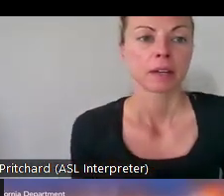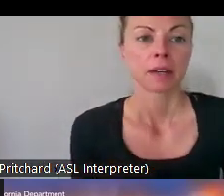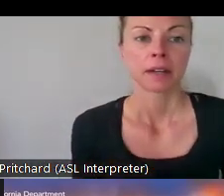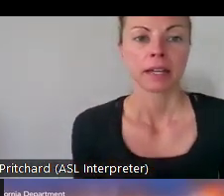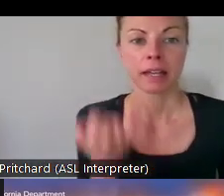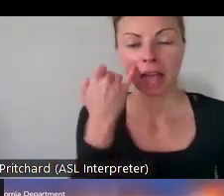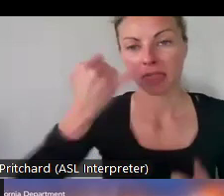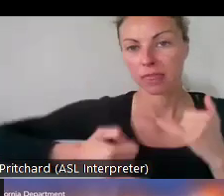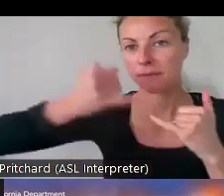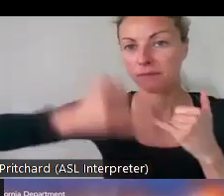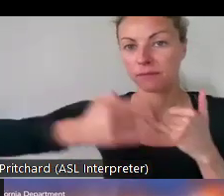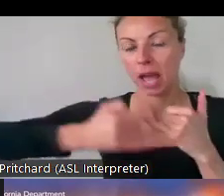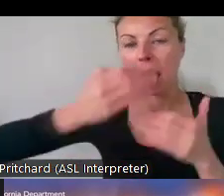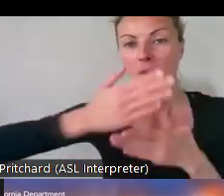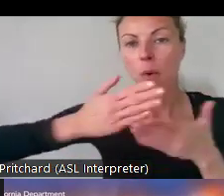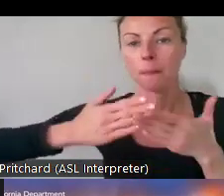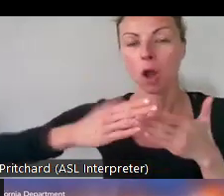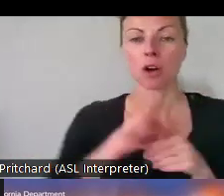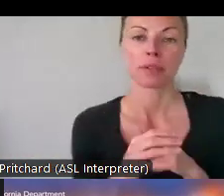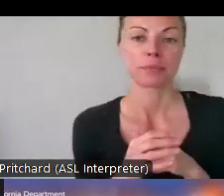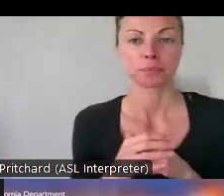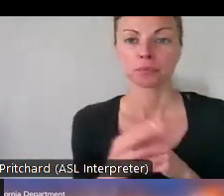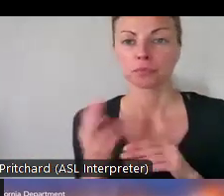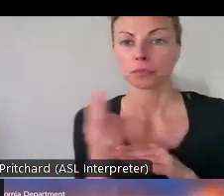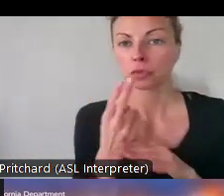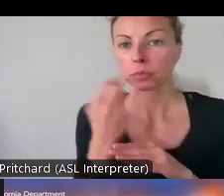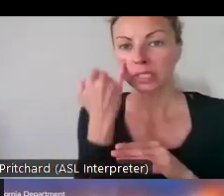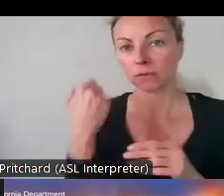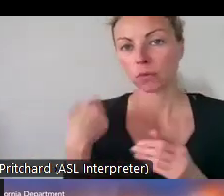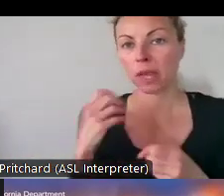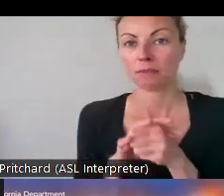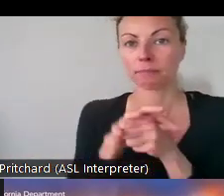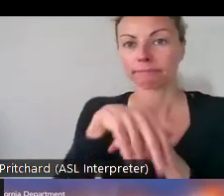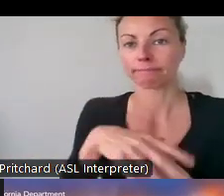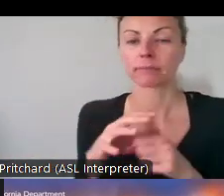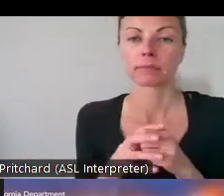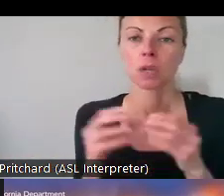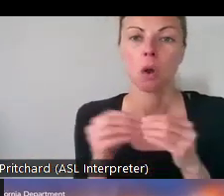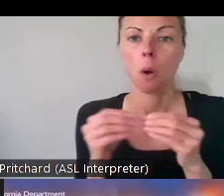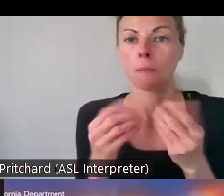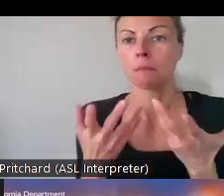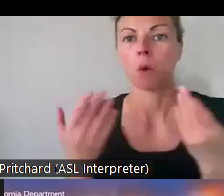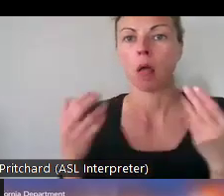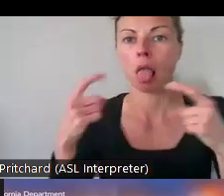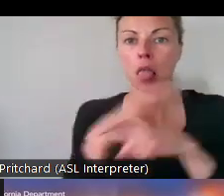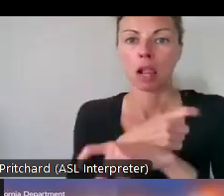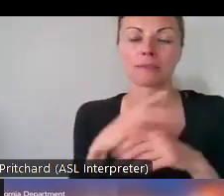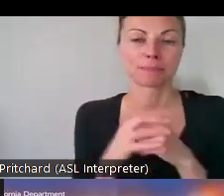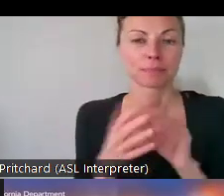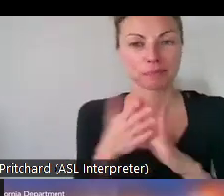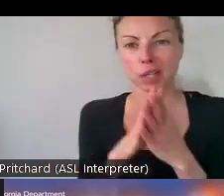The final hold harmless, which is used with surplus overmatch, is much more convoluted, and this step does